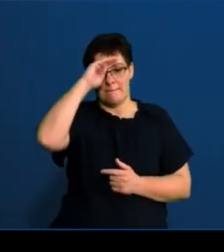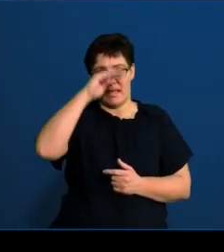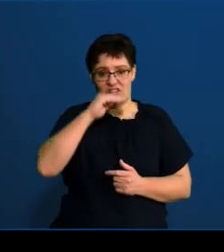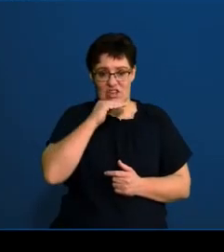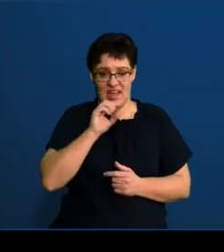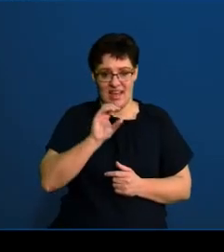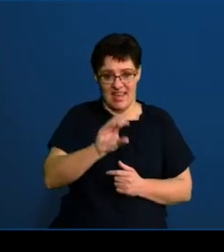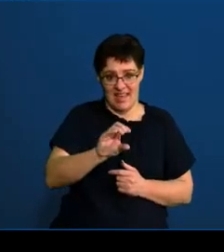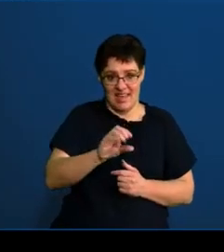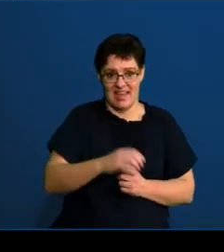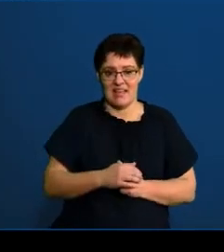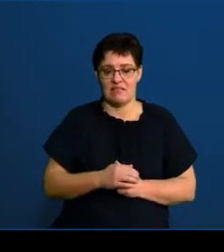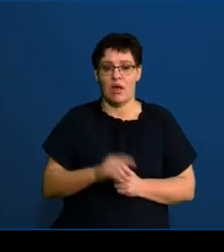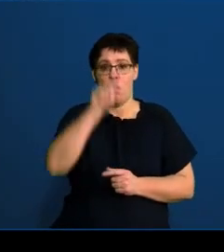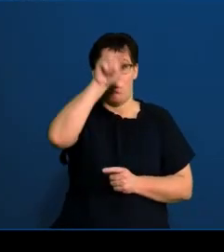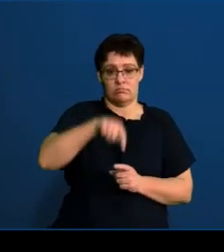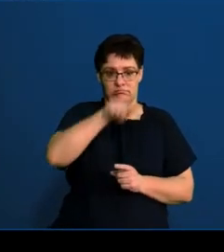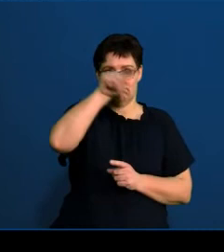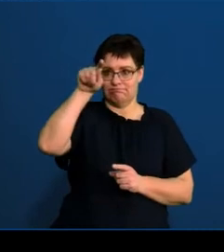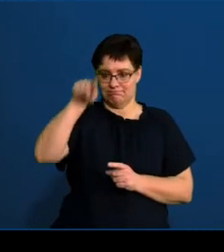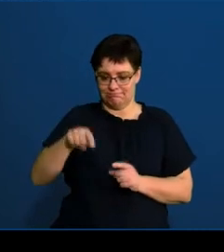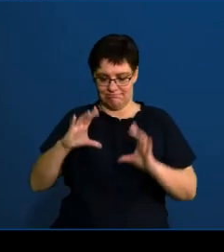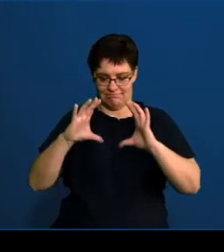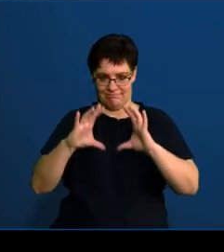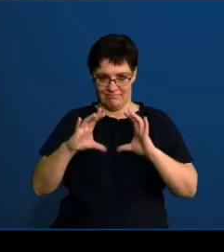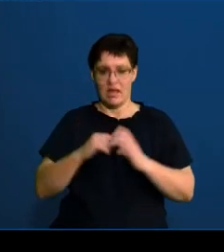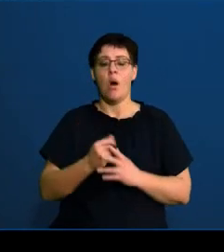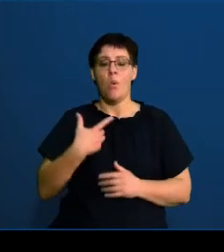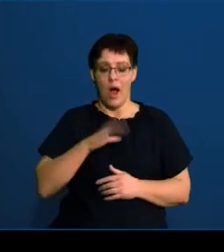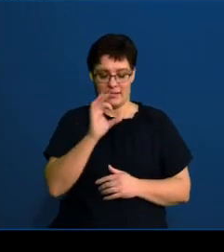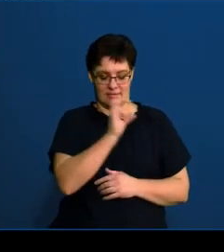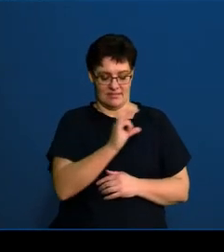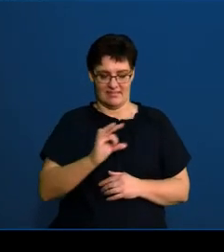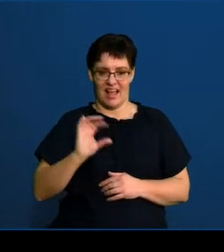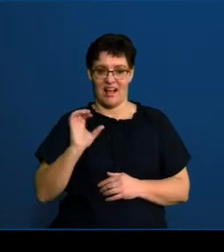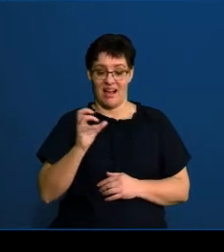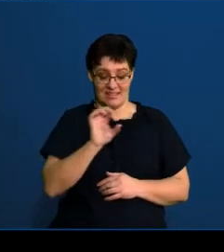got my window pane, and I want to put glass beads